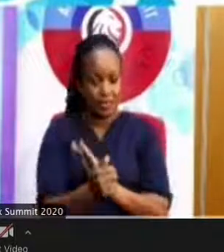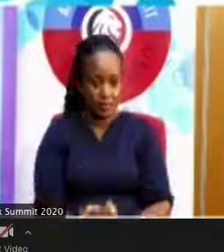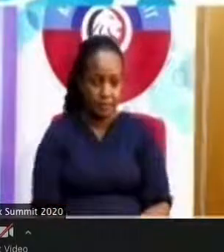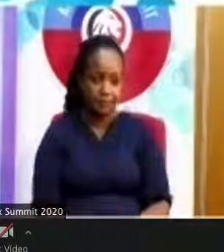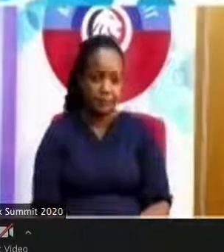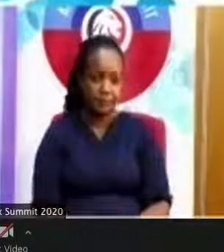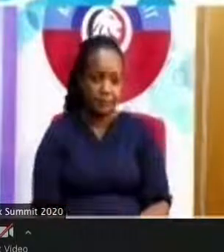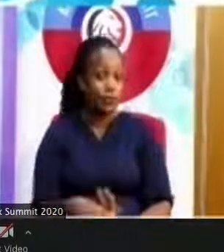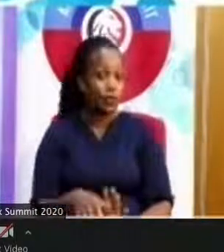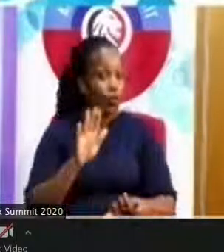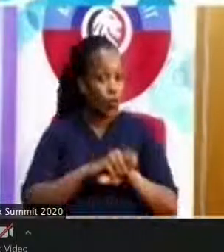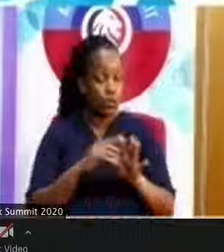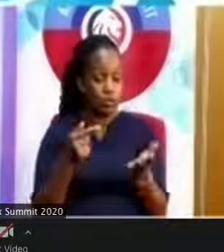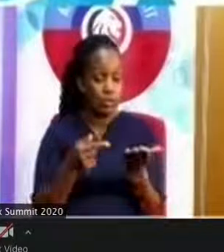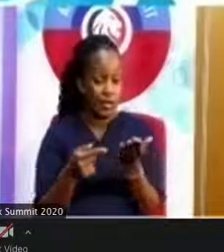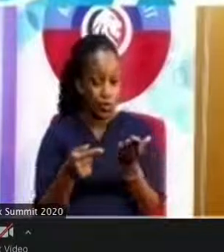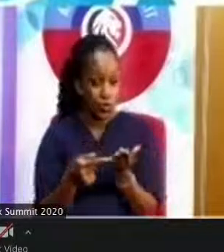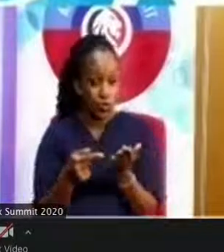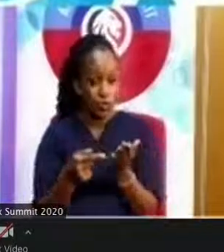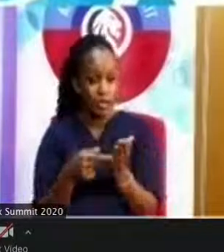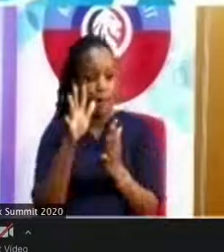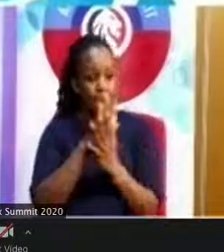onto technology platforms.